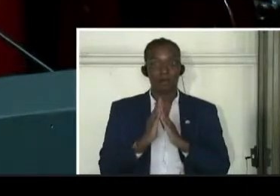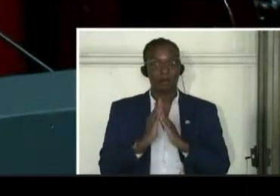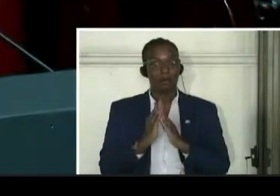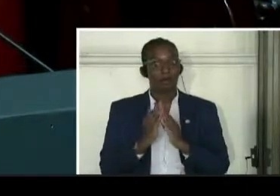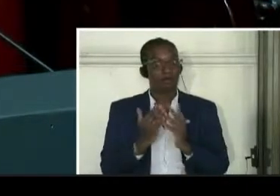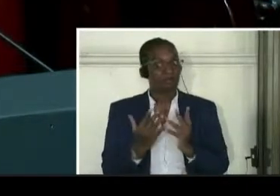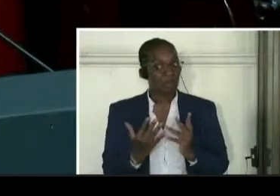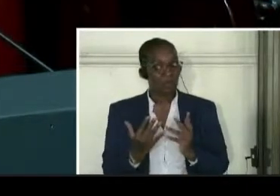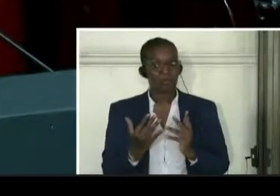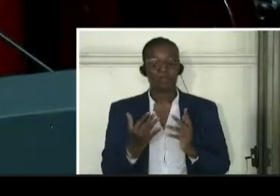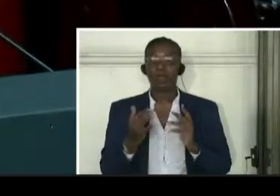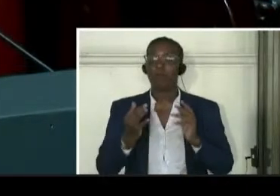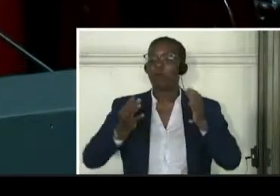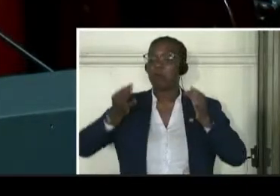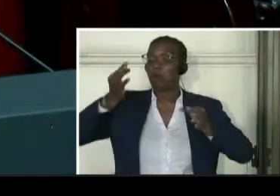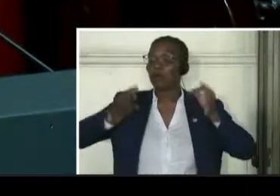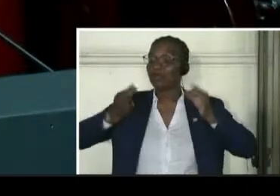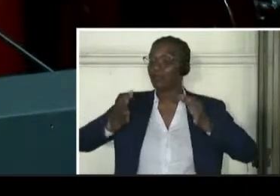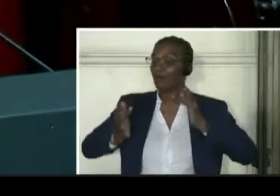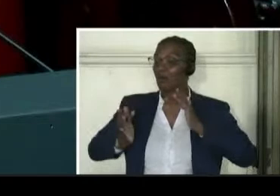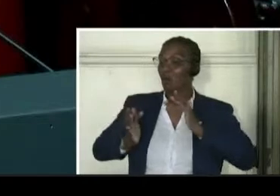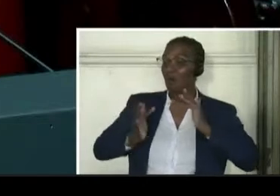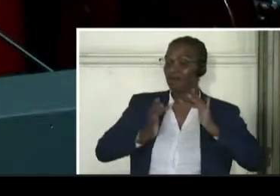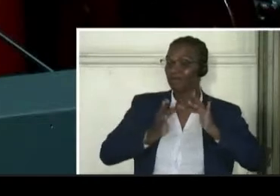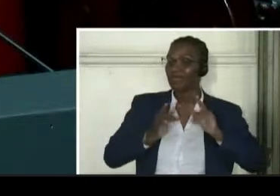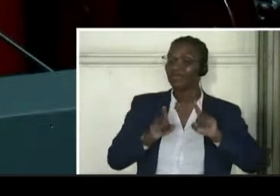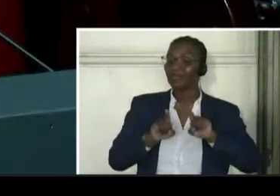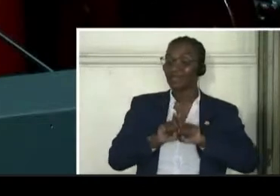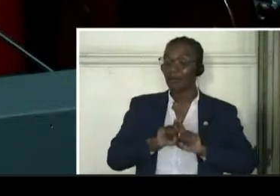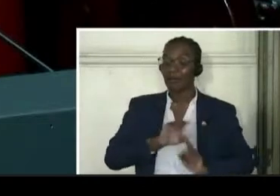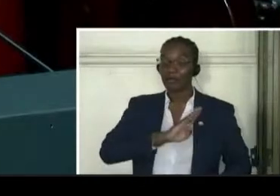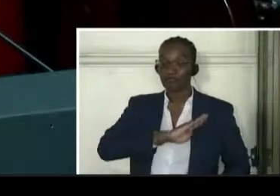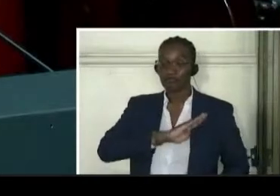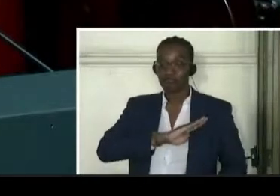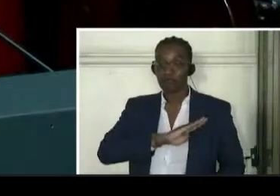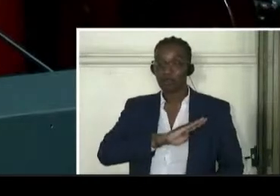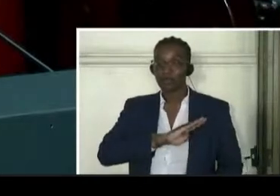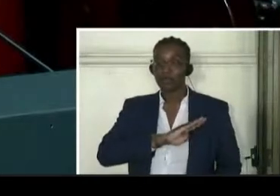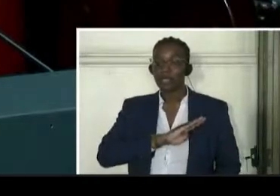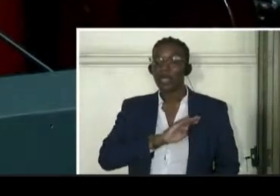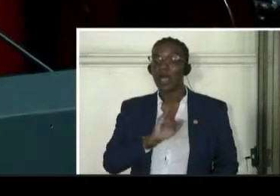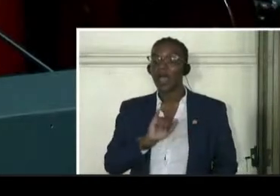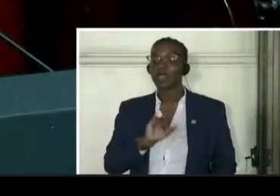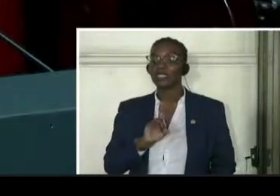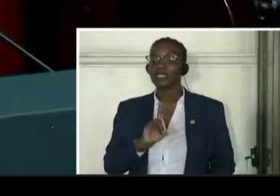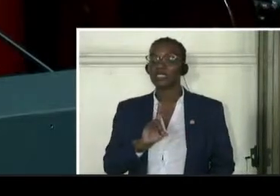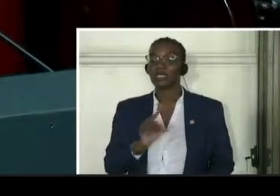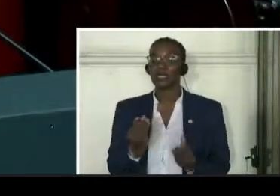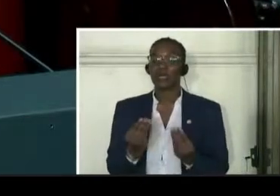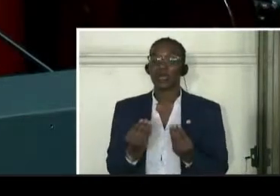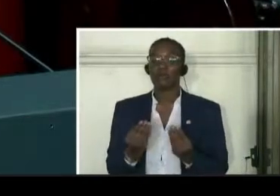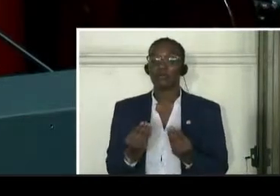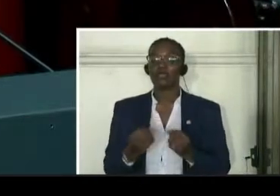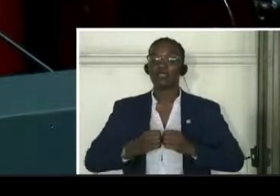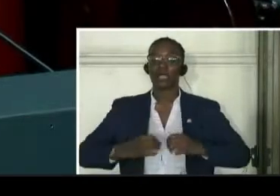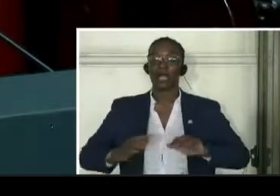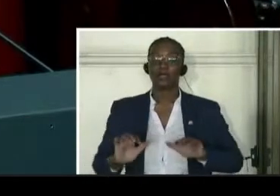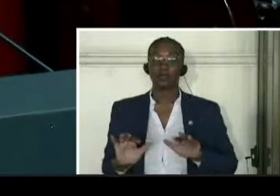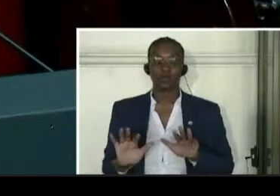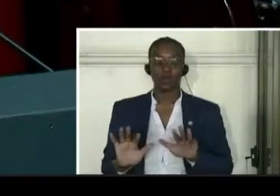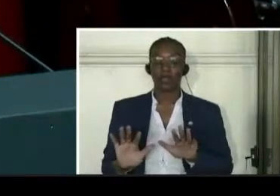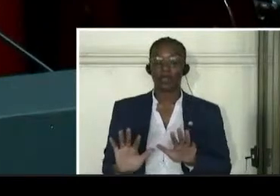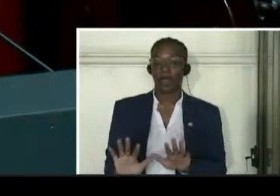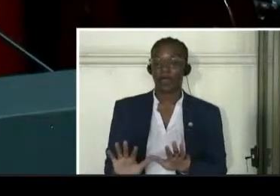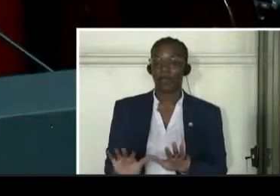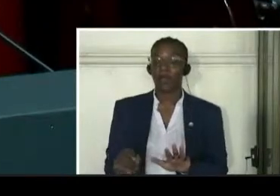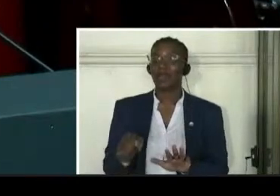they are politically connected, like the military veterans whose ID numbers start with 9. My apologies, that's a bad